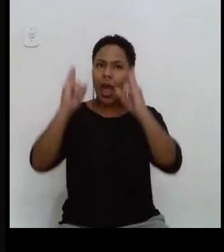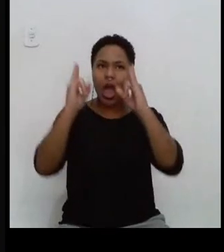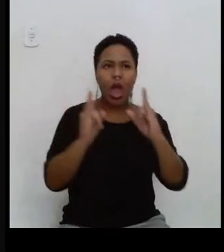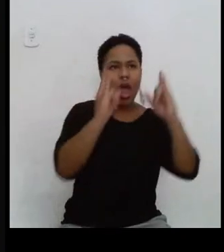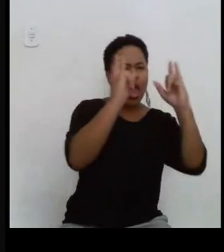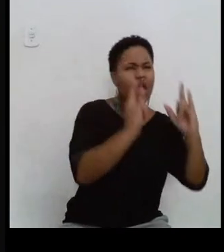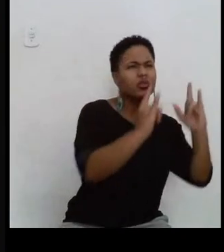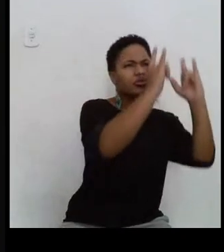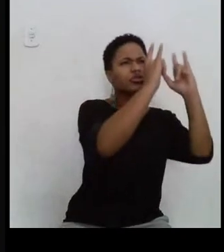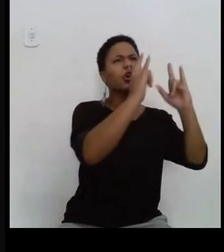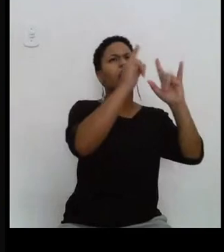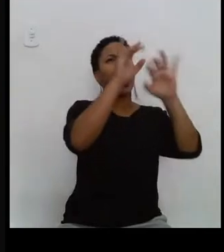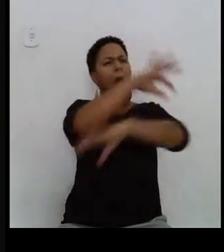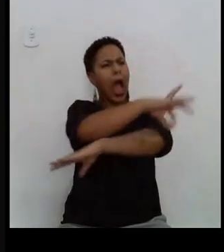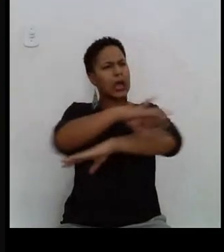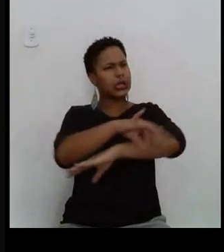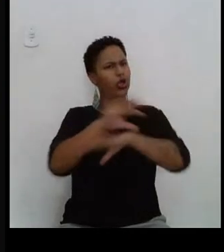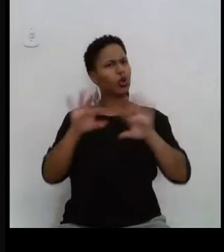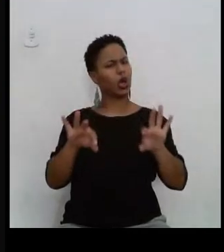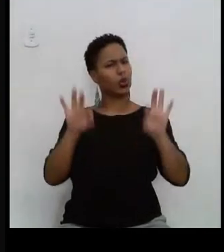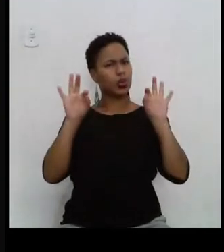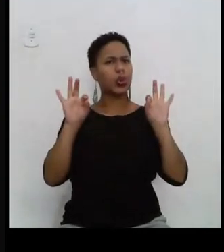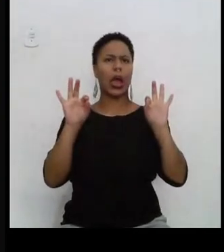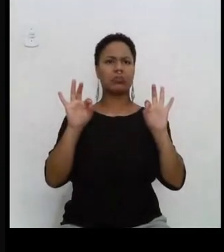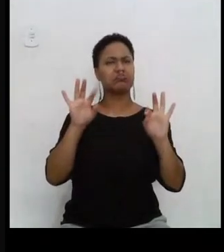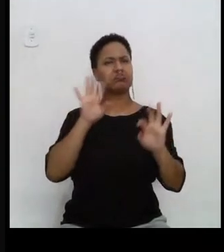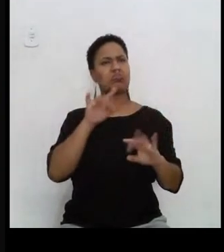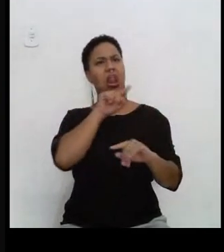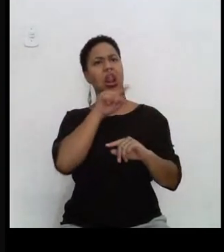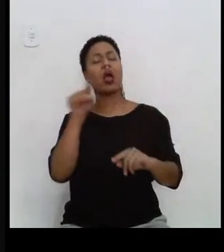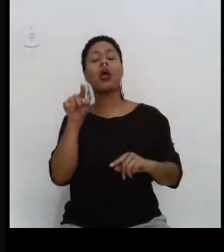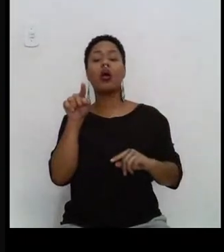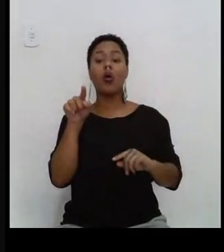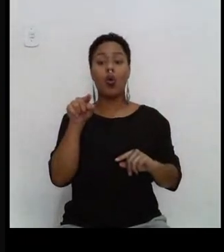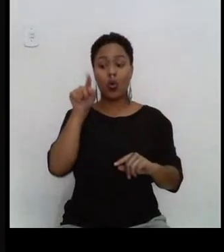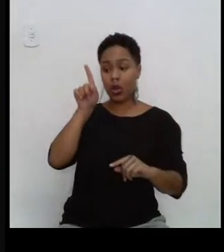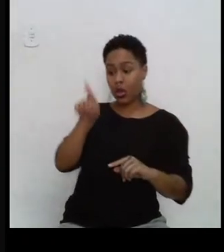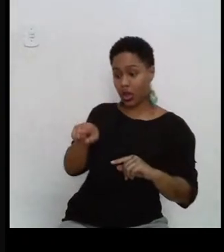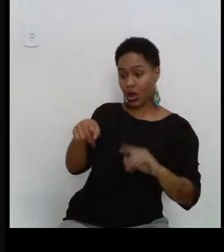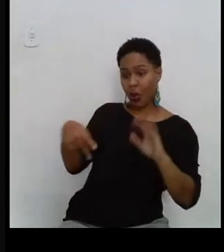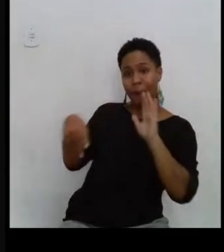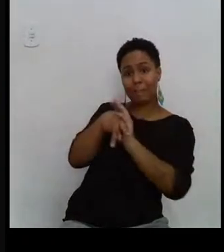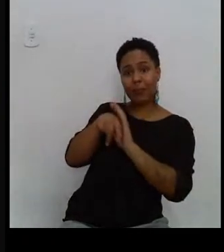Stone and of Dogs Collection garçom